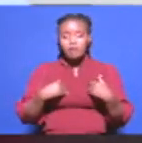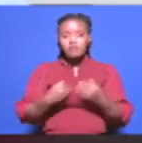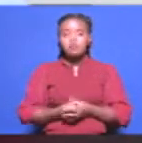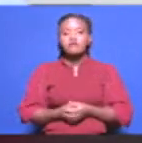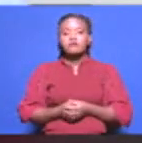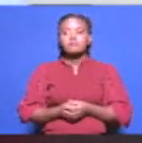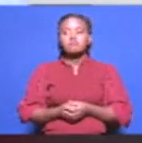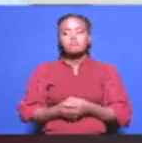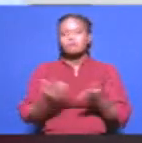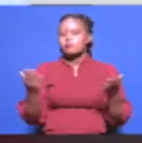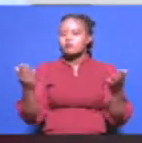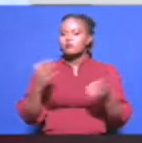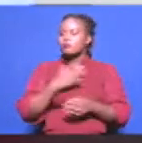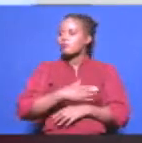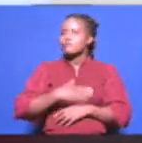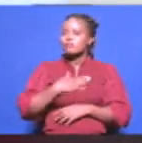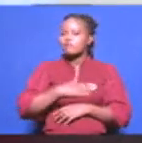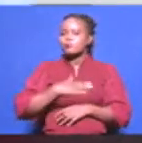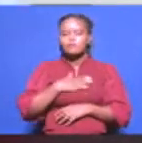Jameni,